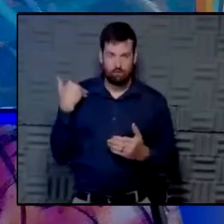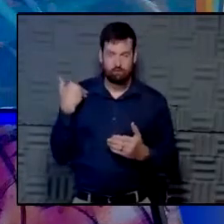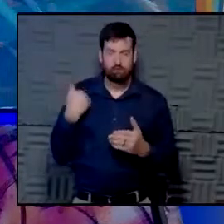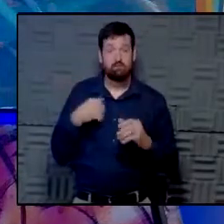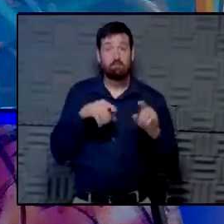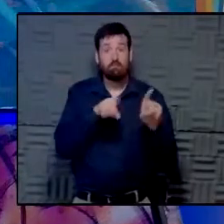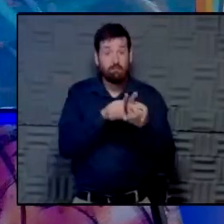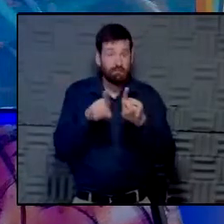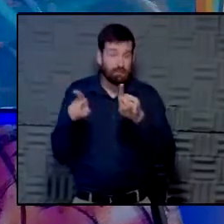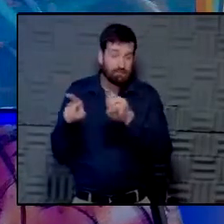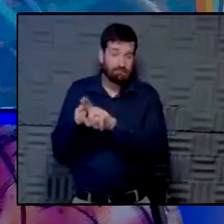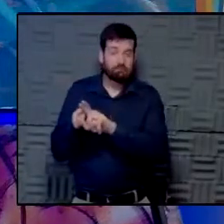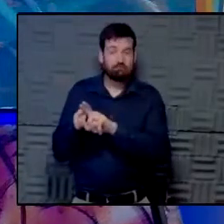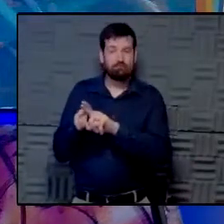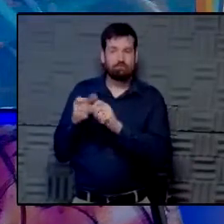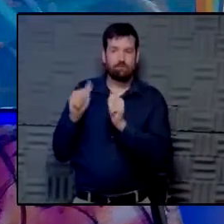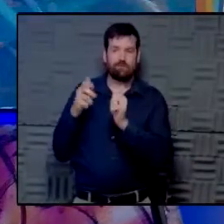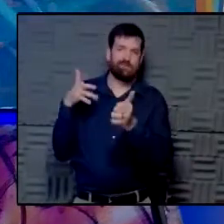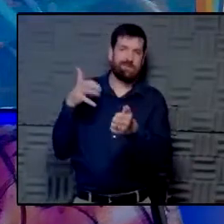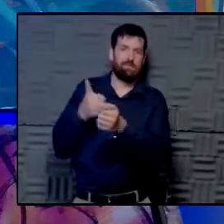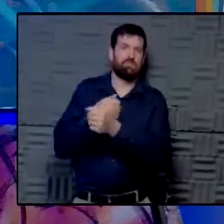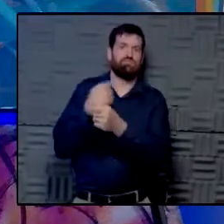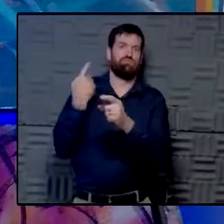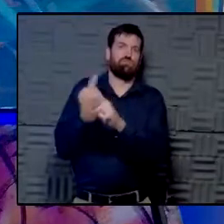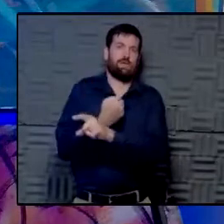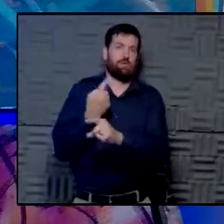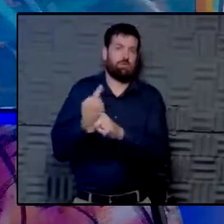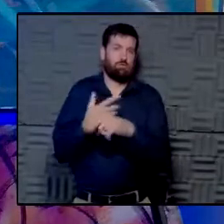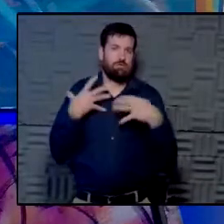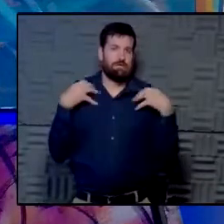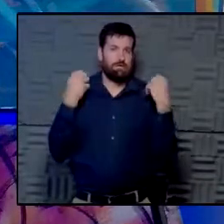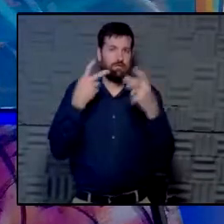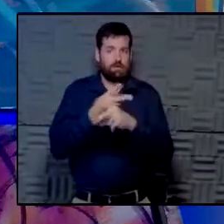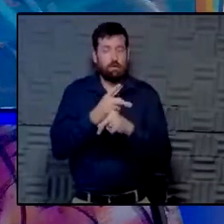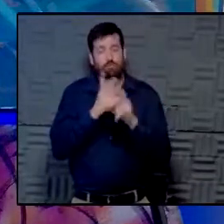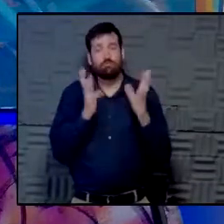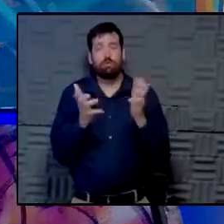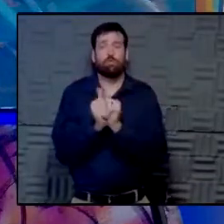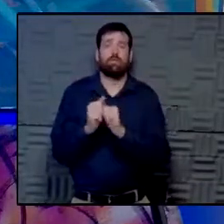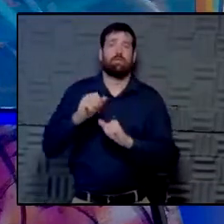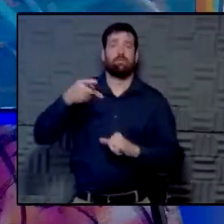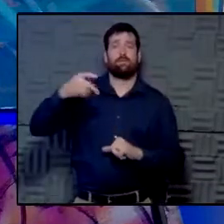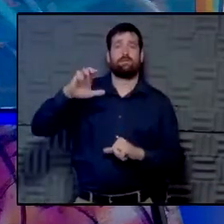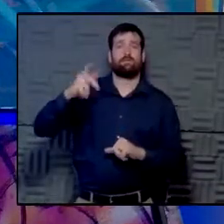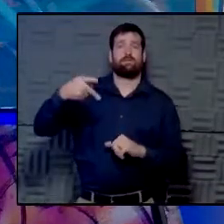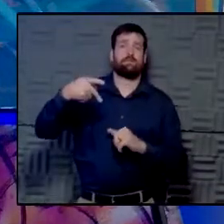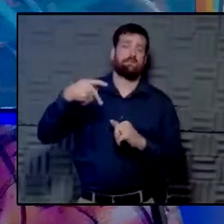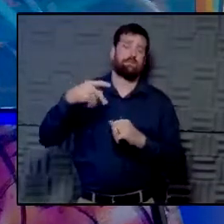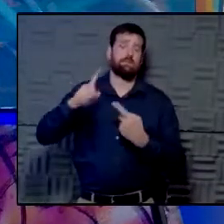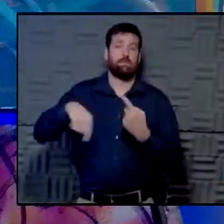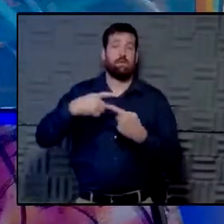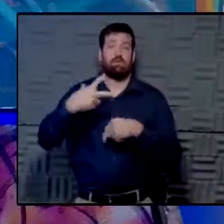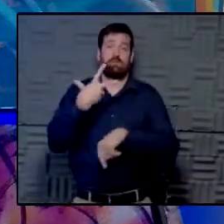also in keeping up with routine health care, which we all should be doing, and talking to our primary care doctors about getting those vaccinations we